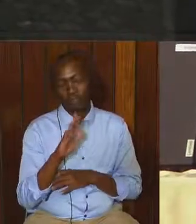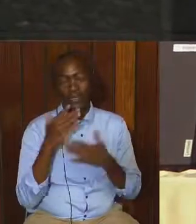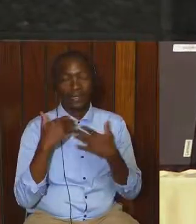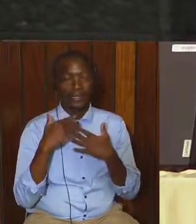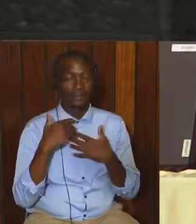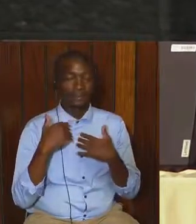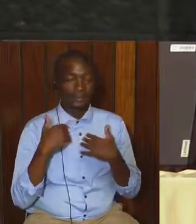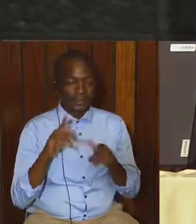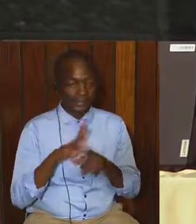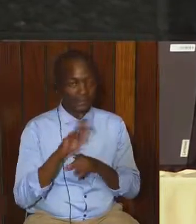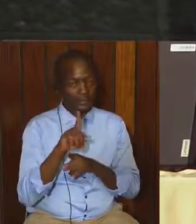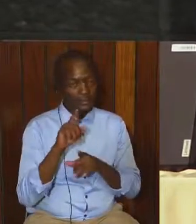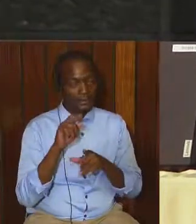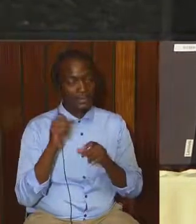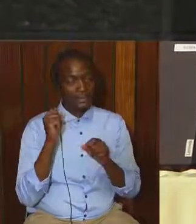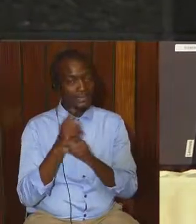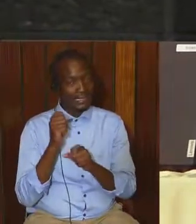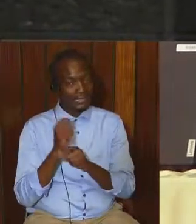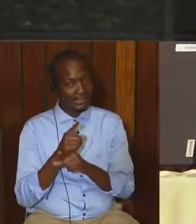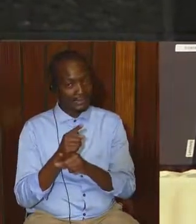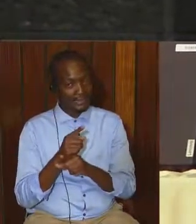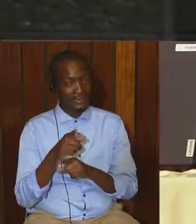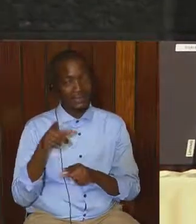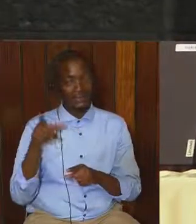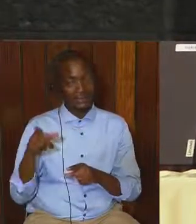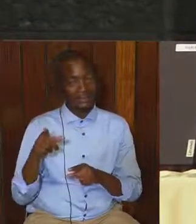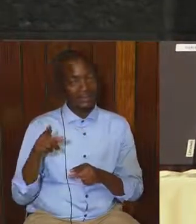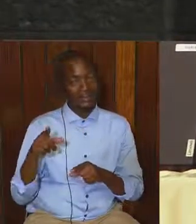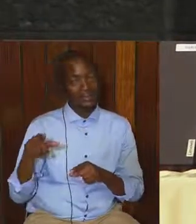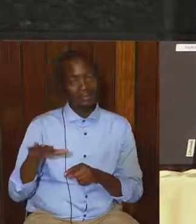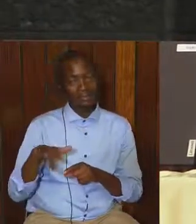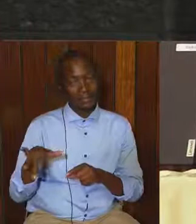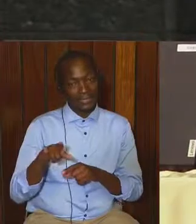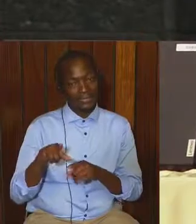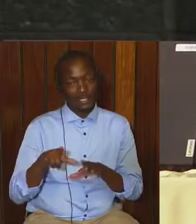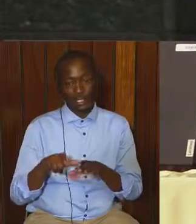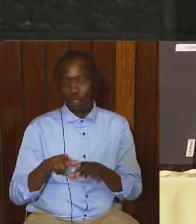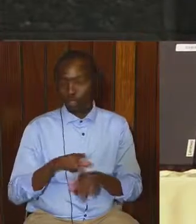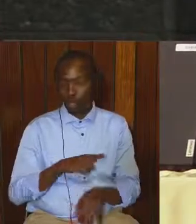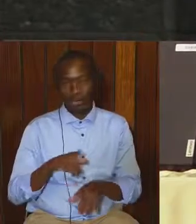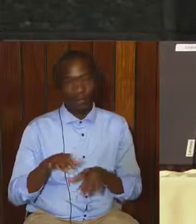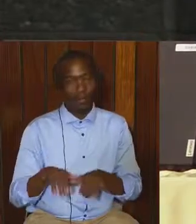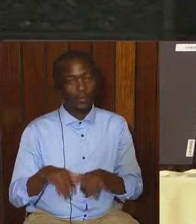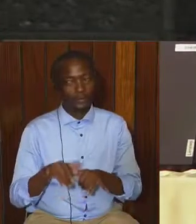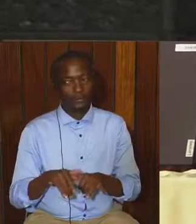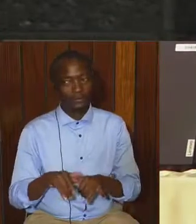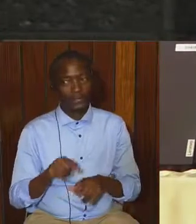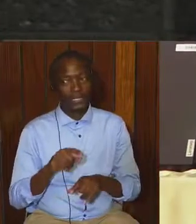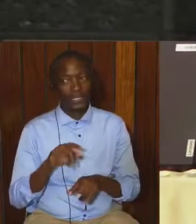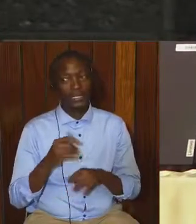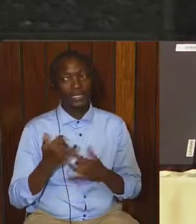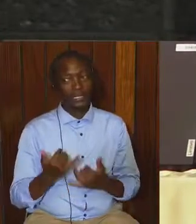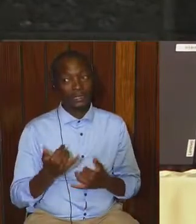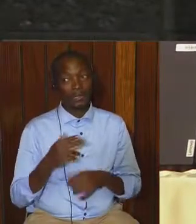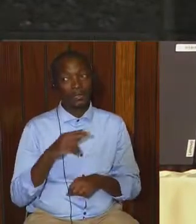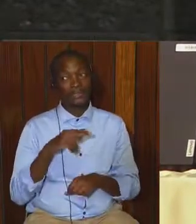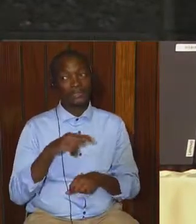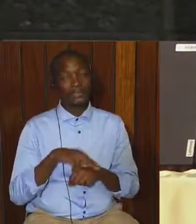the taxi or the Vereeniging Intermodal facility is long awaited. And at the time when we